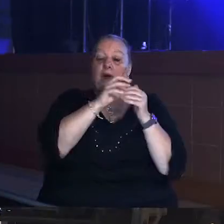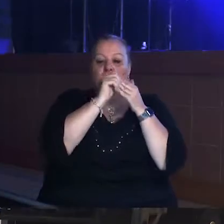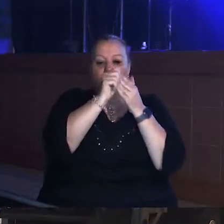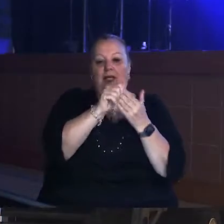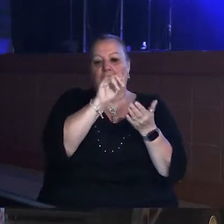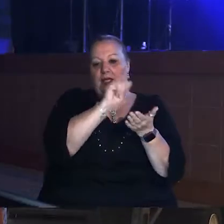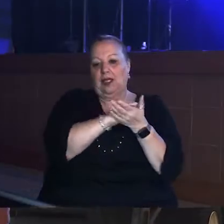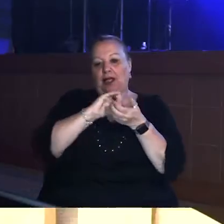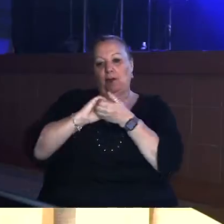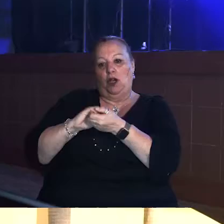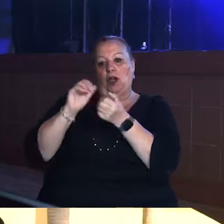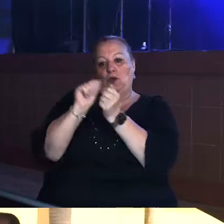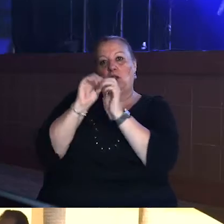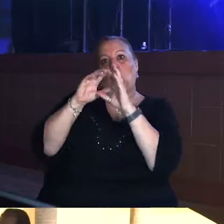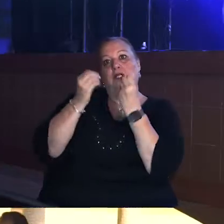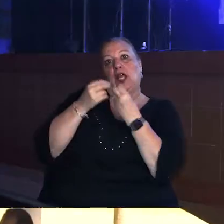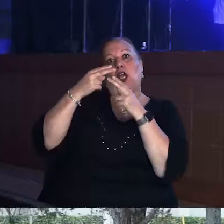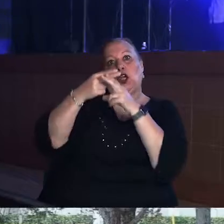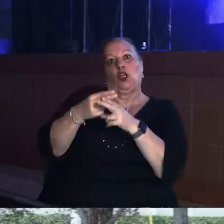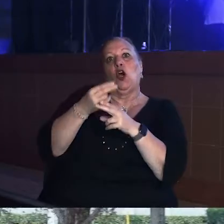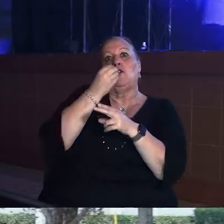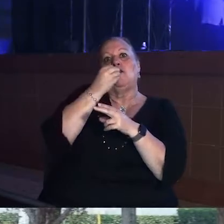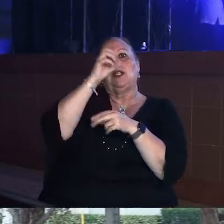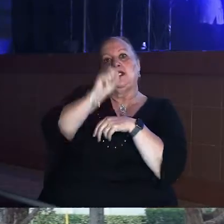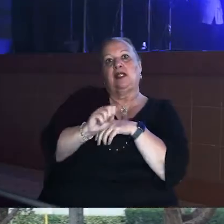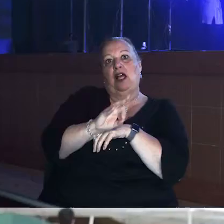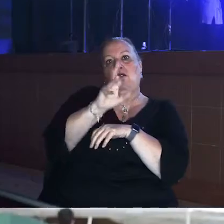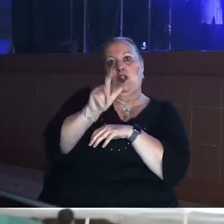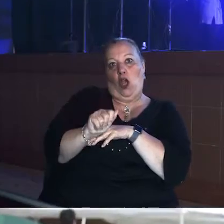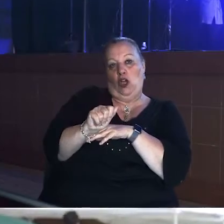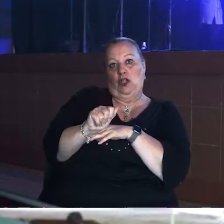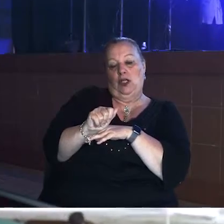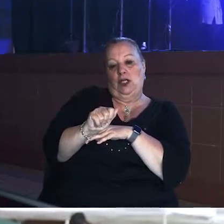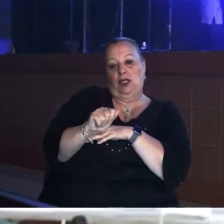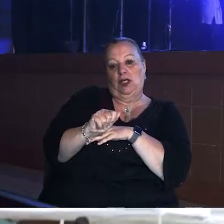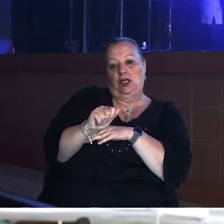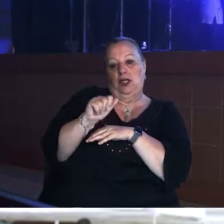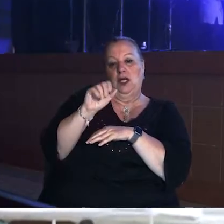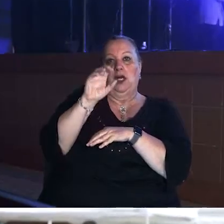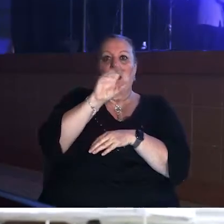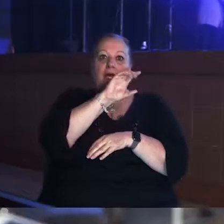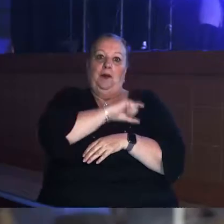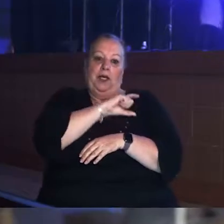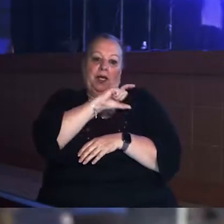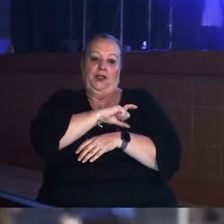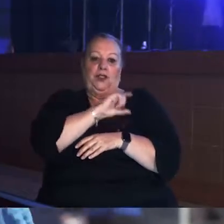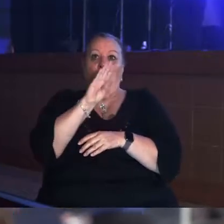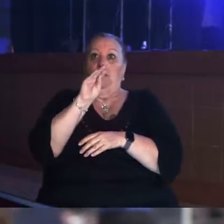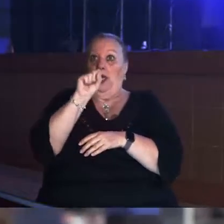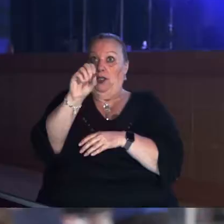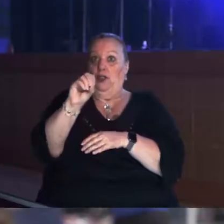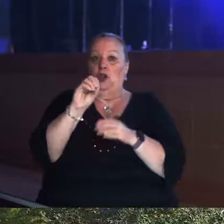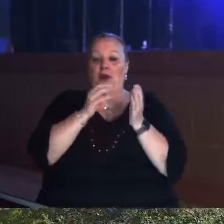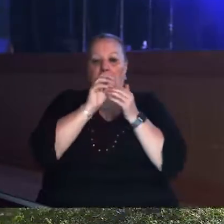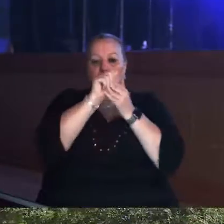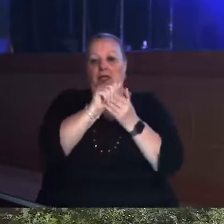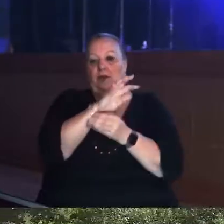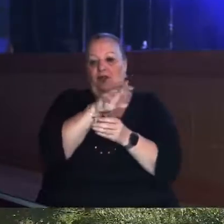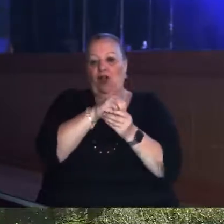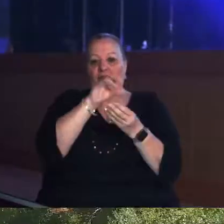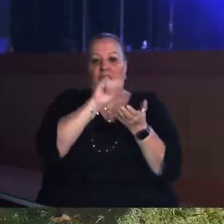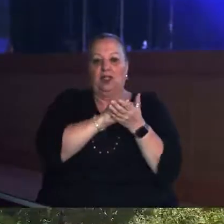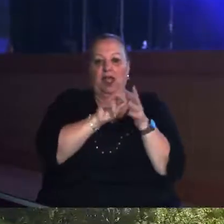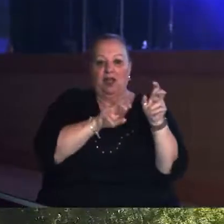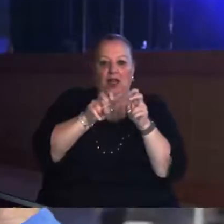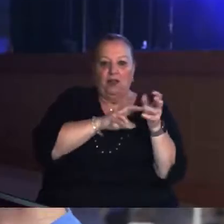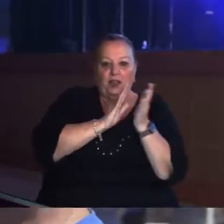with an organization called Feeding South Florida. BSO has been leading and being involved in this and navigating the traffic through all this.